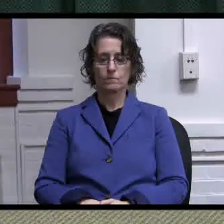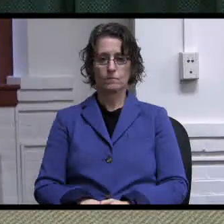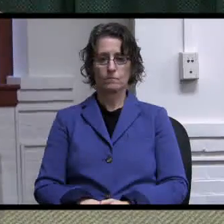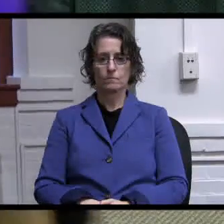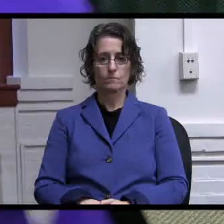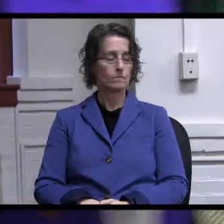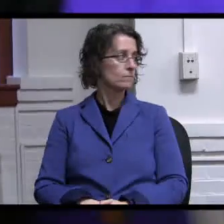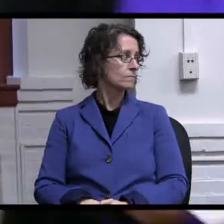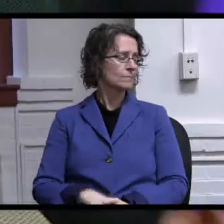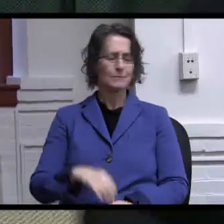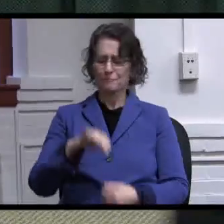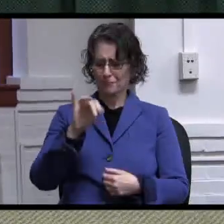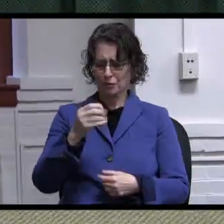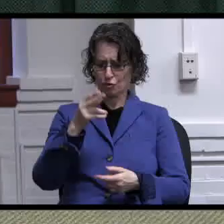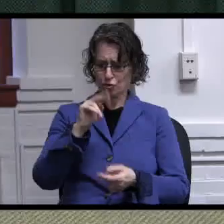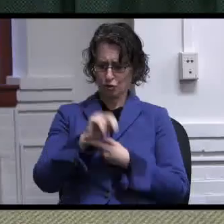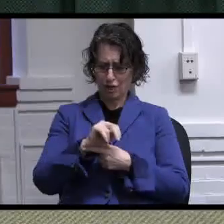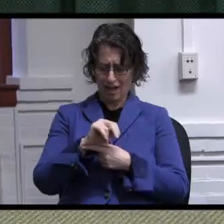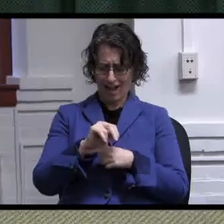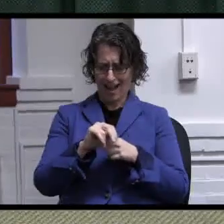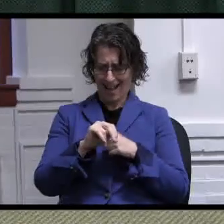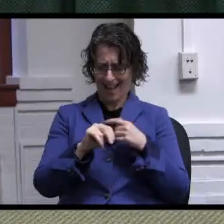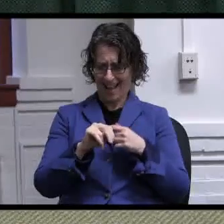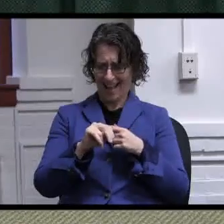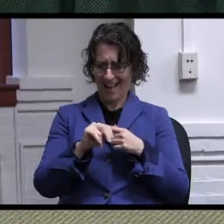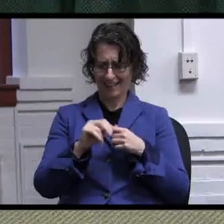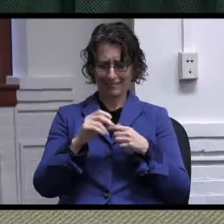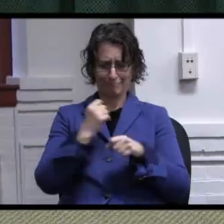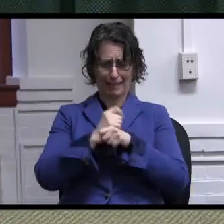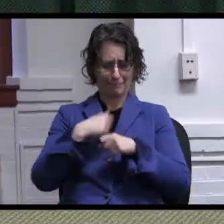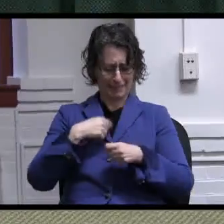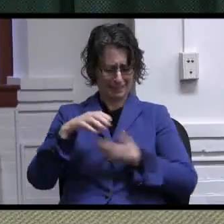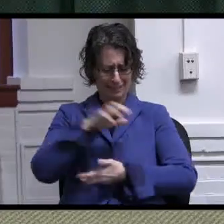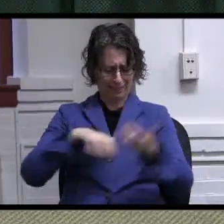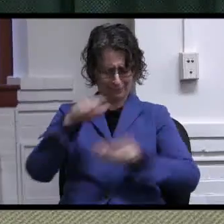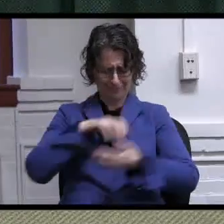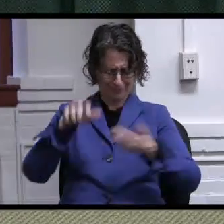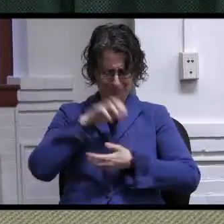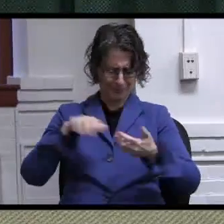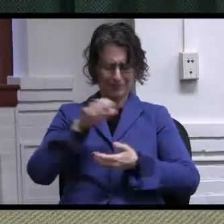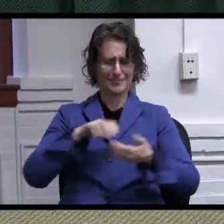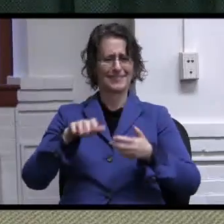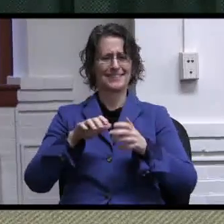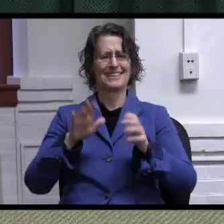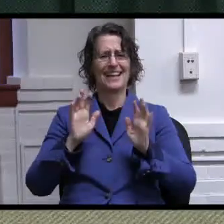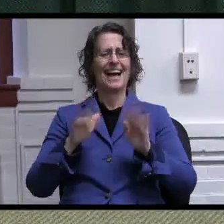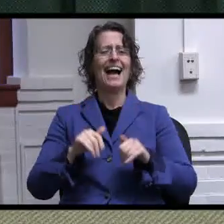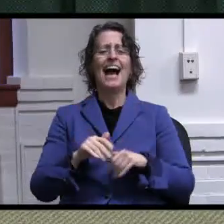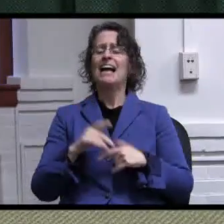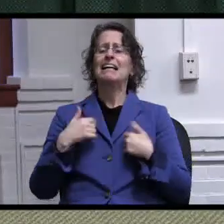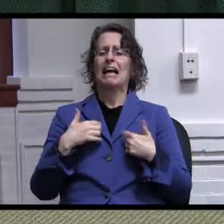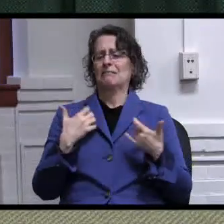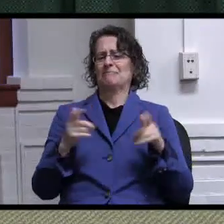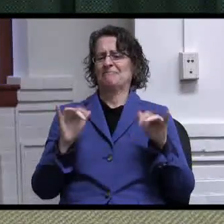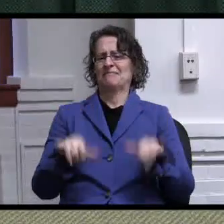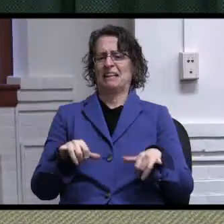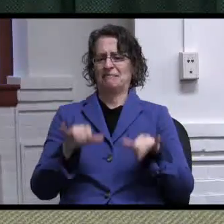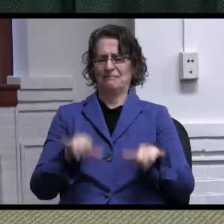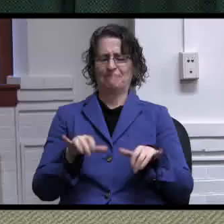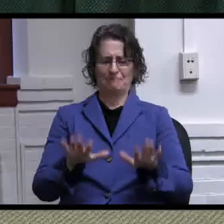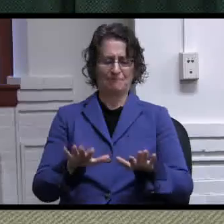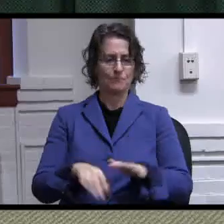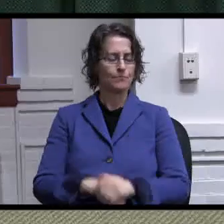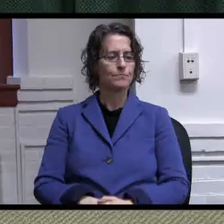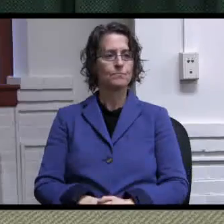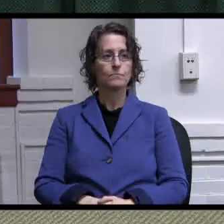John's confusing me in my first, few seconds. It's what I won't change. Yeah, it won't change at all. No. Before I, it's not, David.